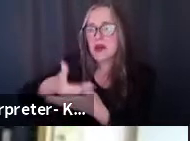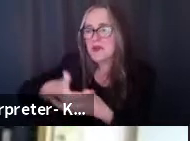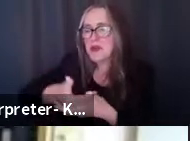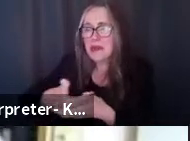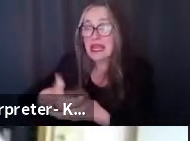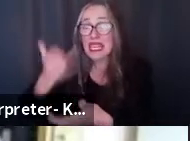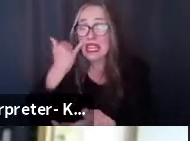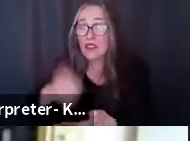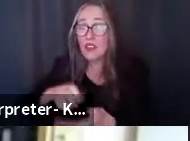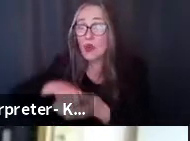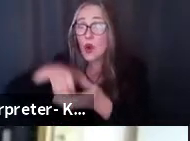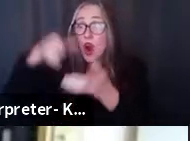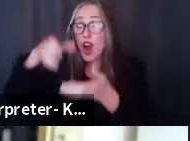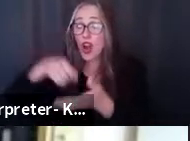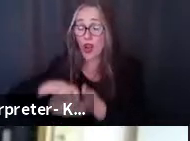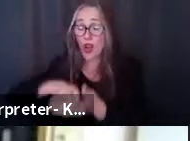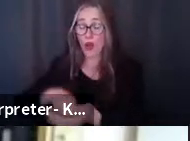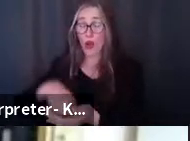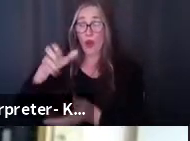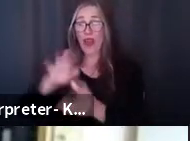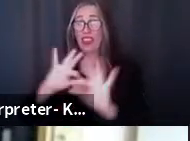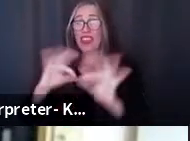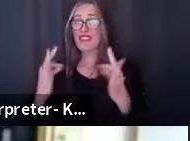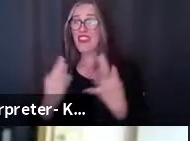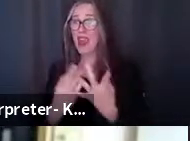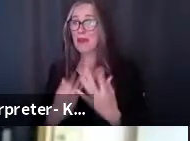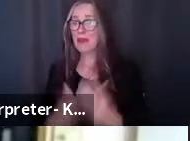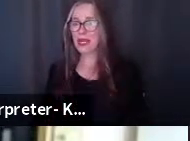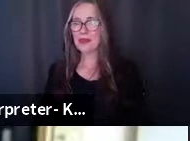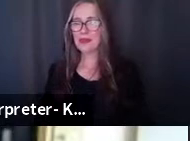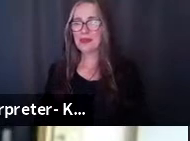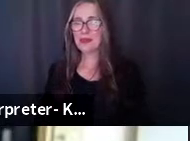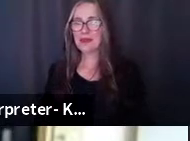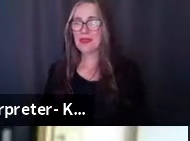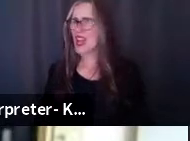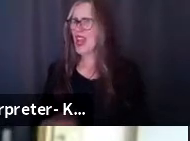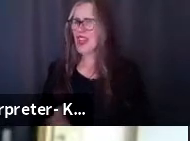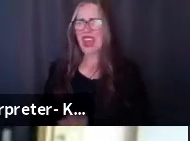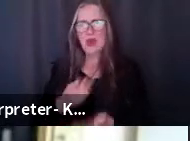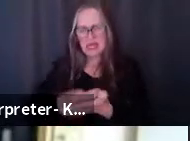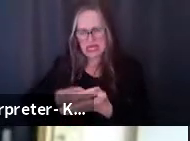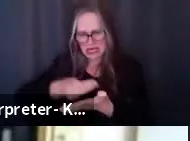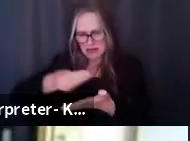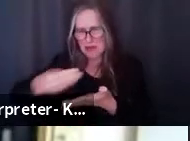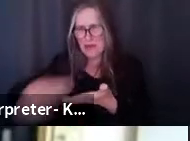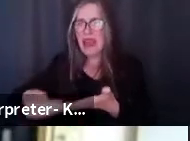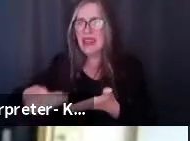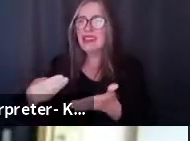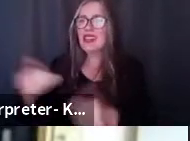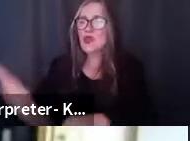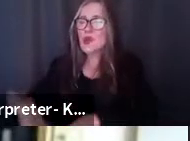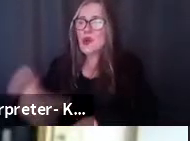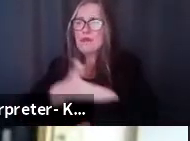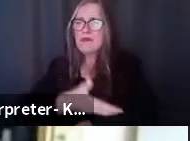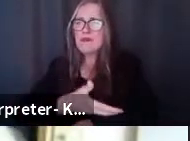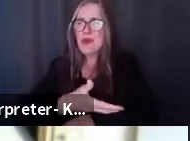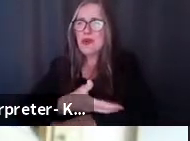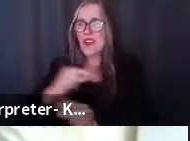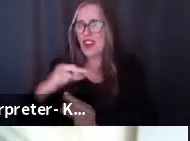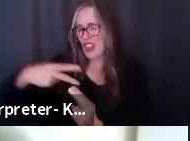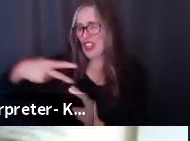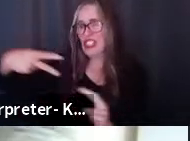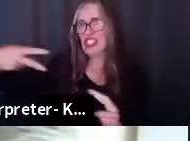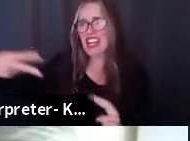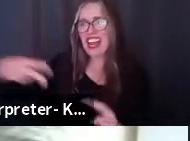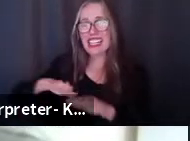hypothetical wealthy family that would spend hefty sums of money for their children's genetic upgrades and whatever